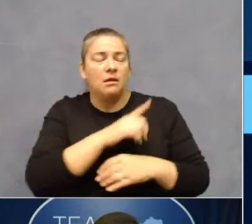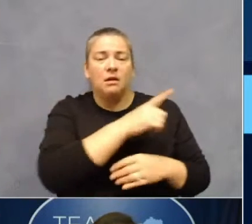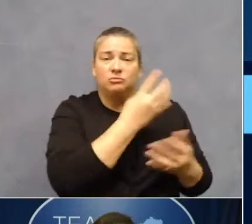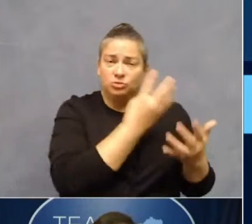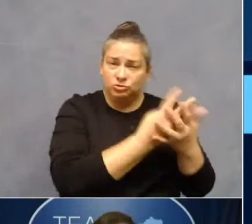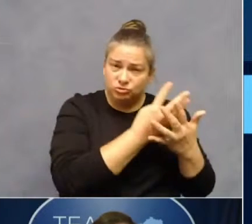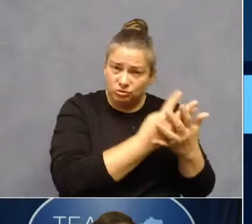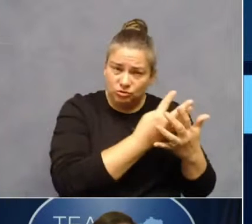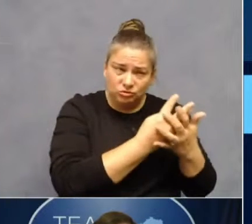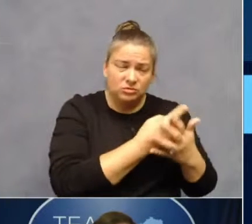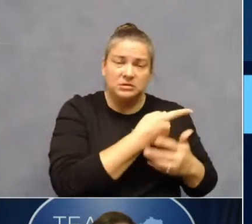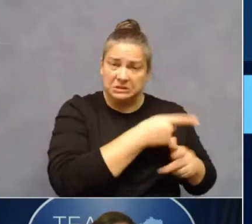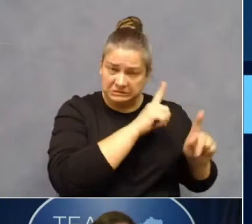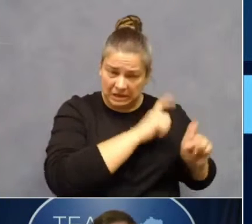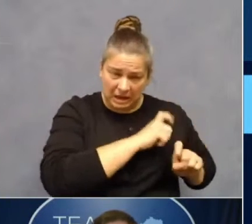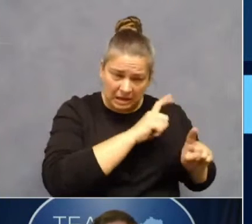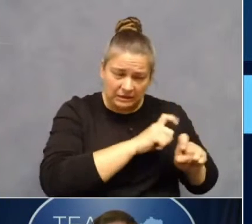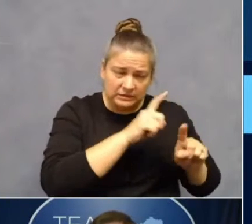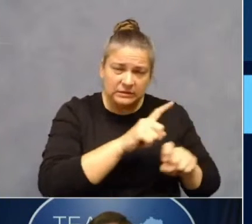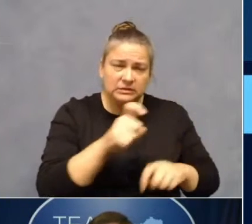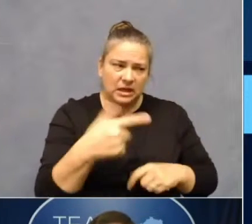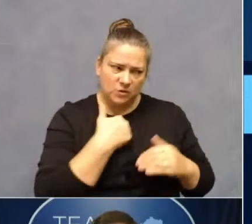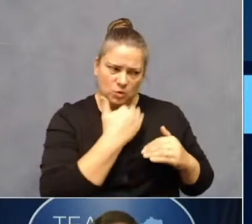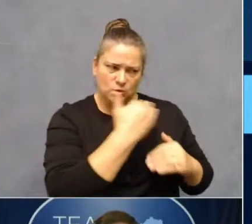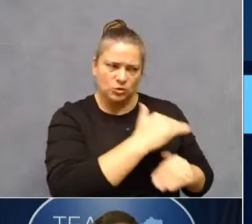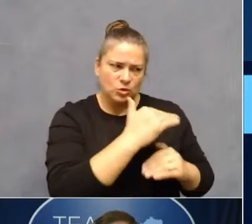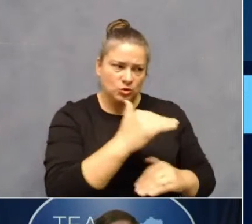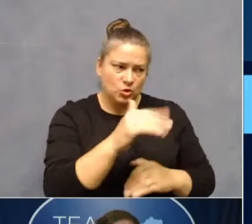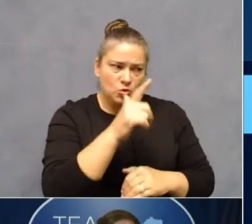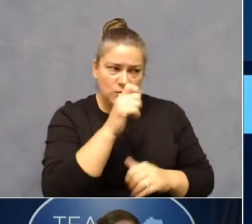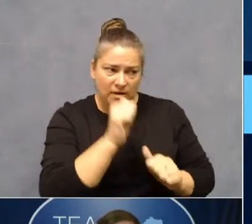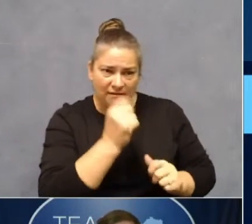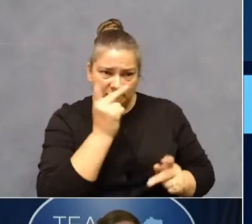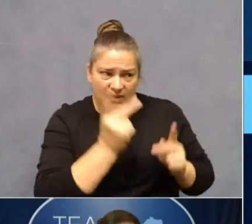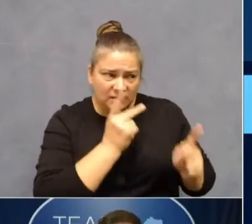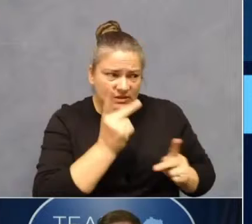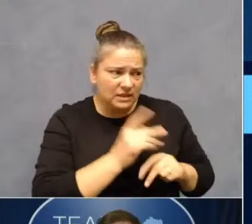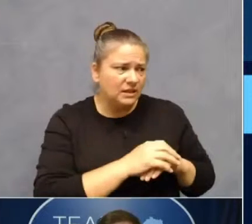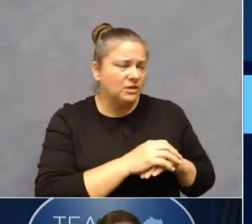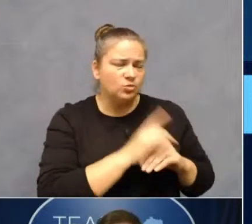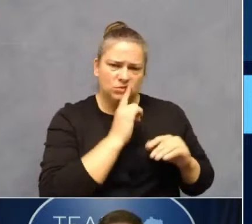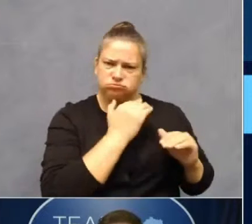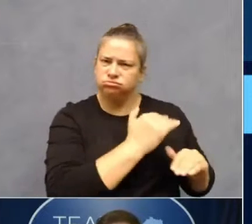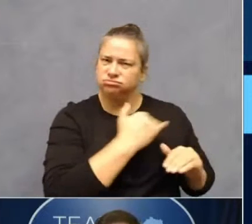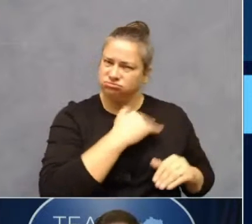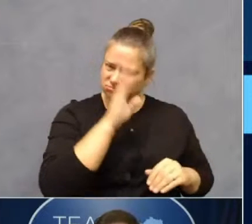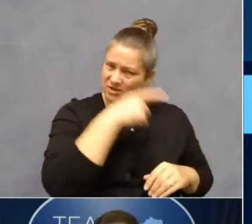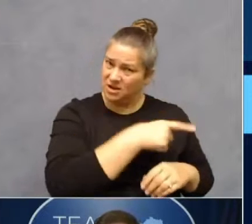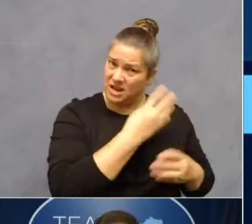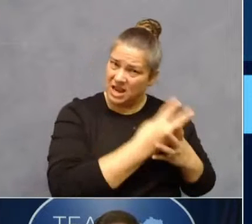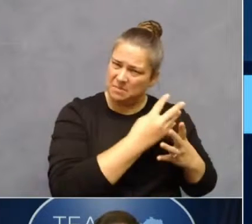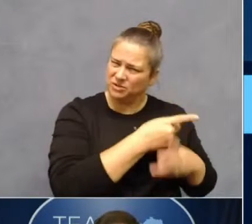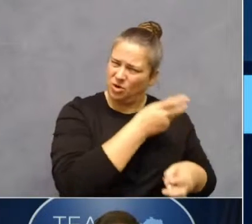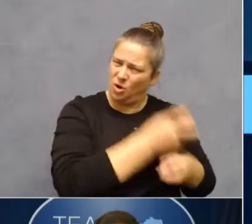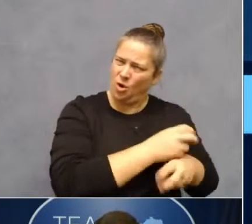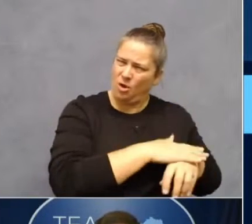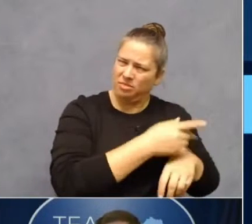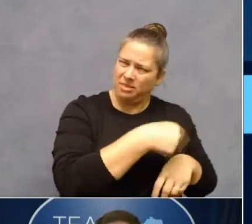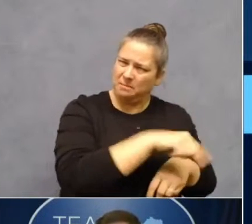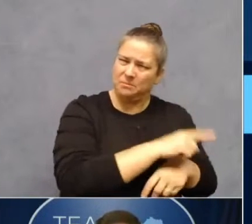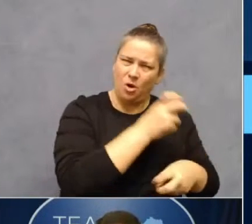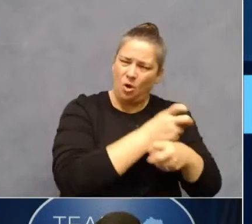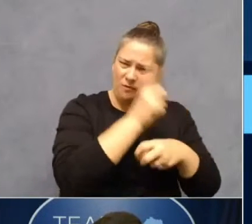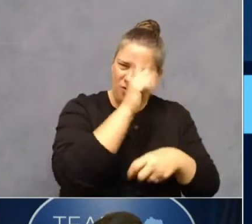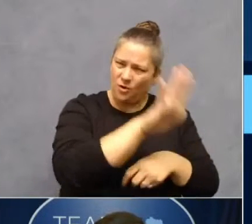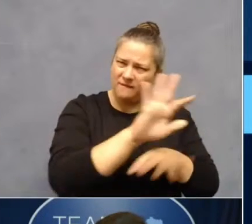testing and restrictions on who can visit, and that's hard on the inmates and their families. But we do